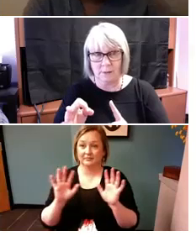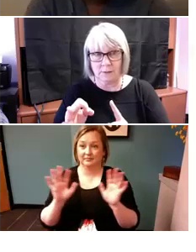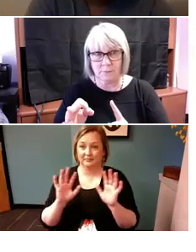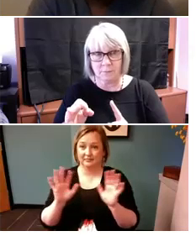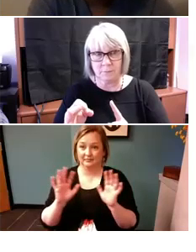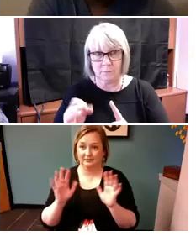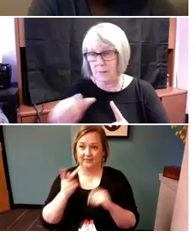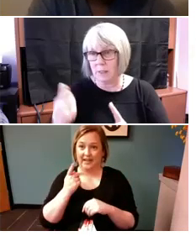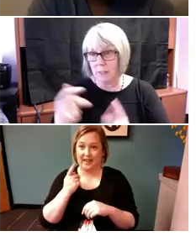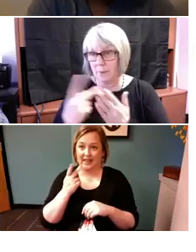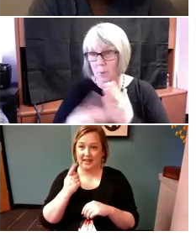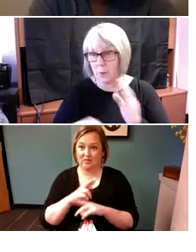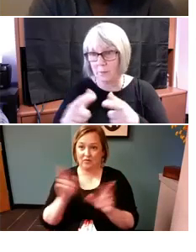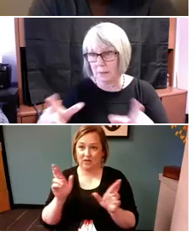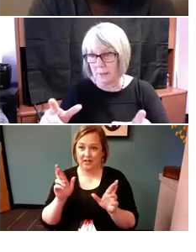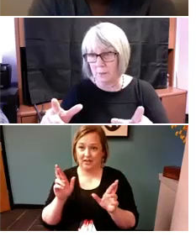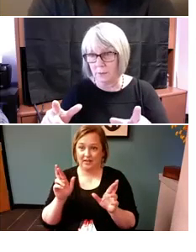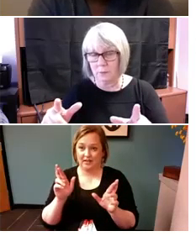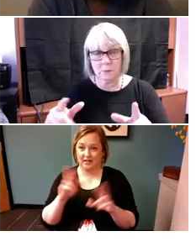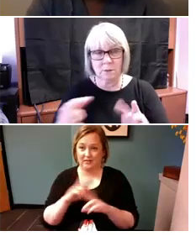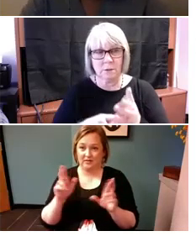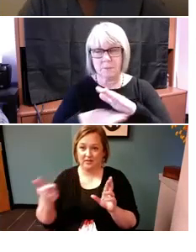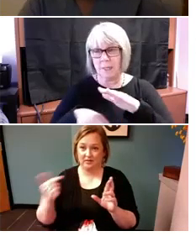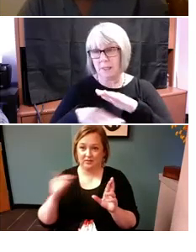any other programming language. So it essentially,